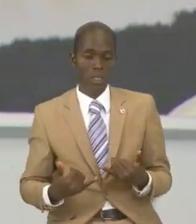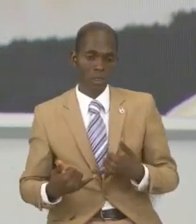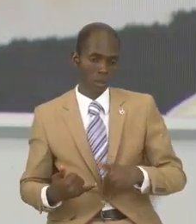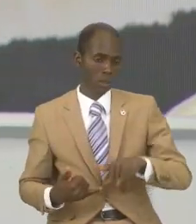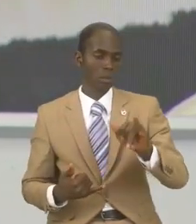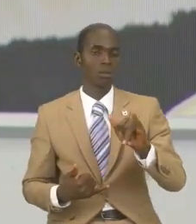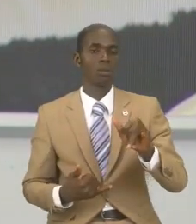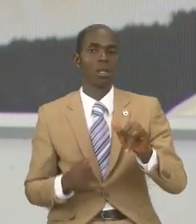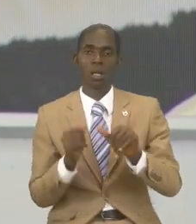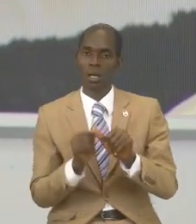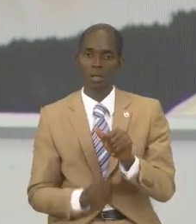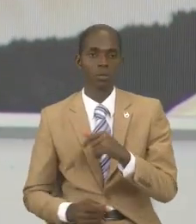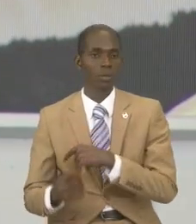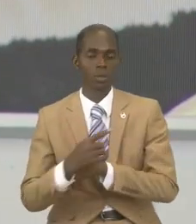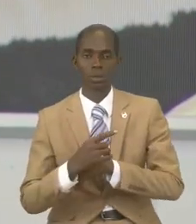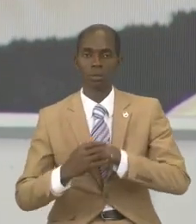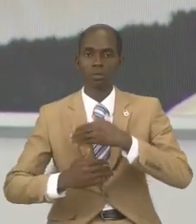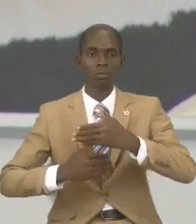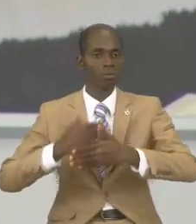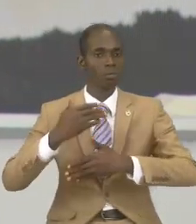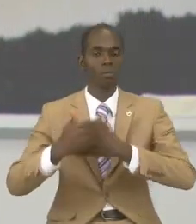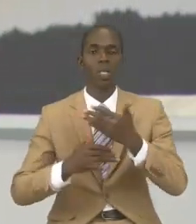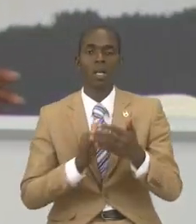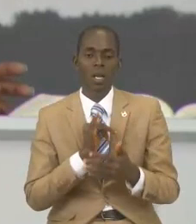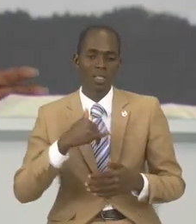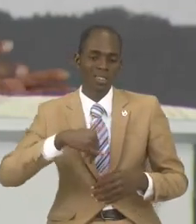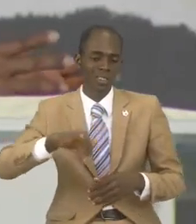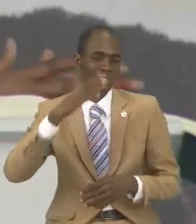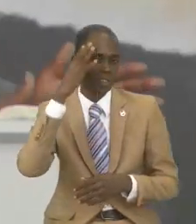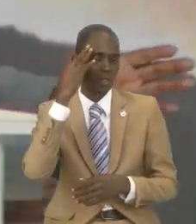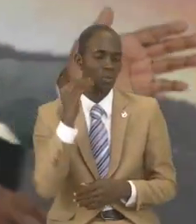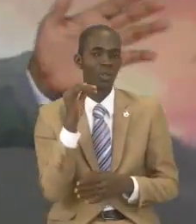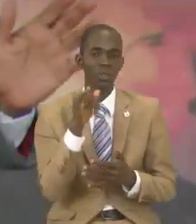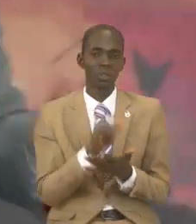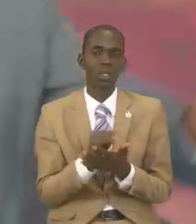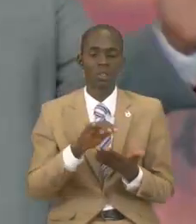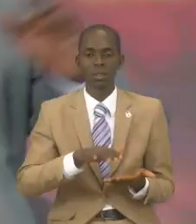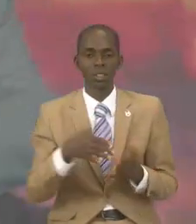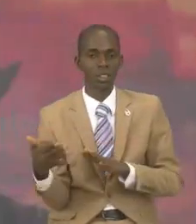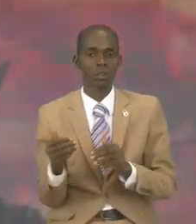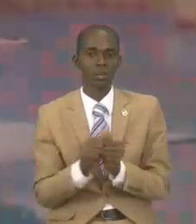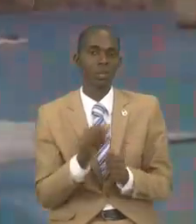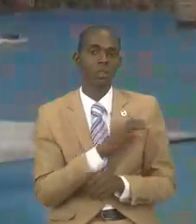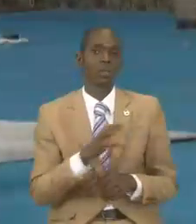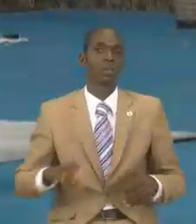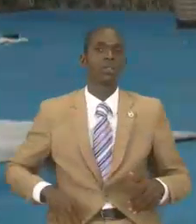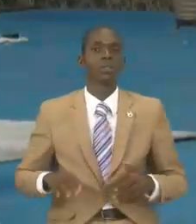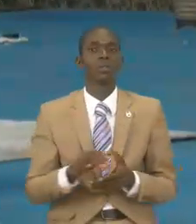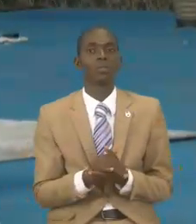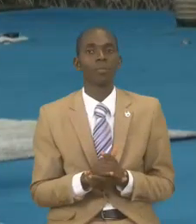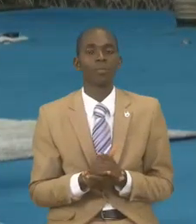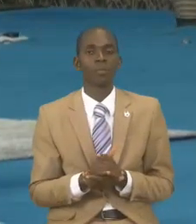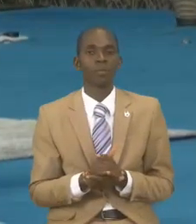every day, I still experience that I am crucified with